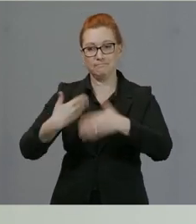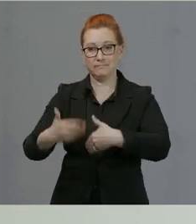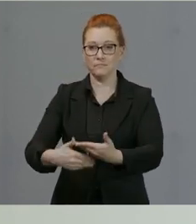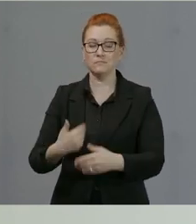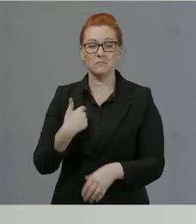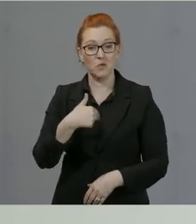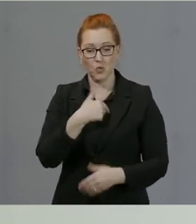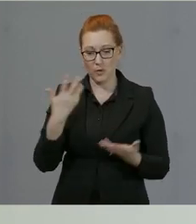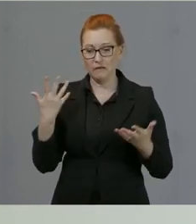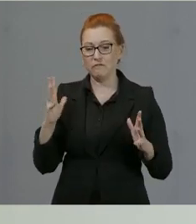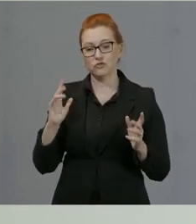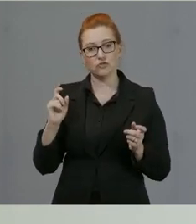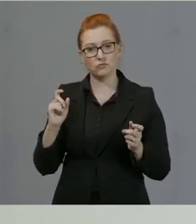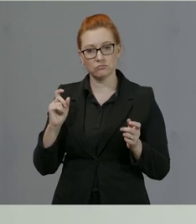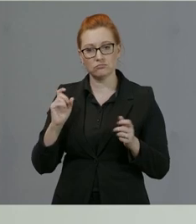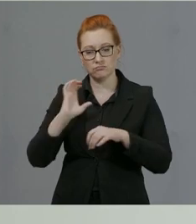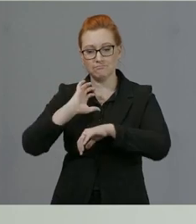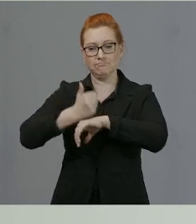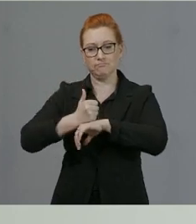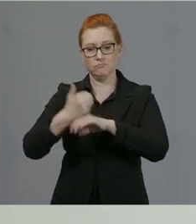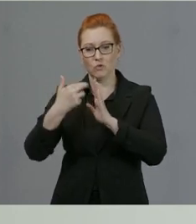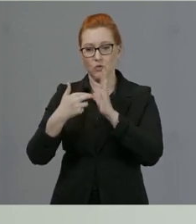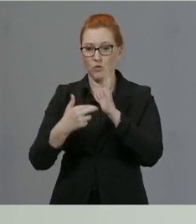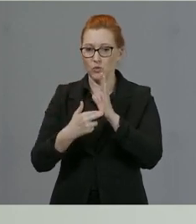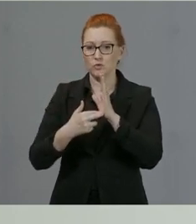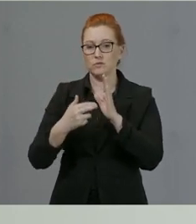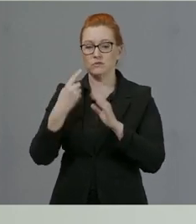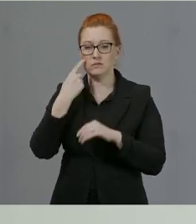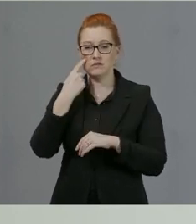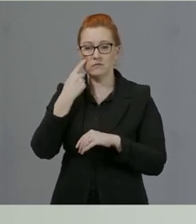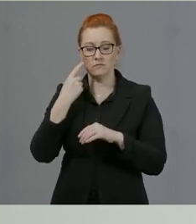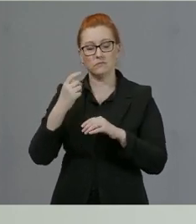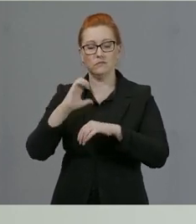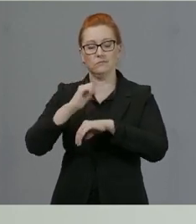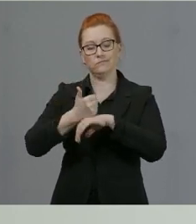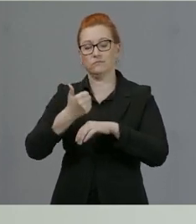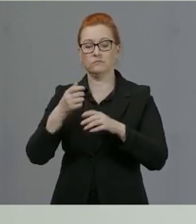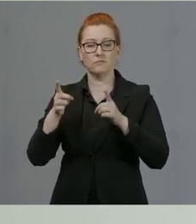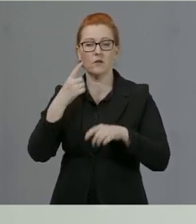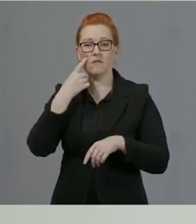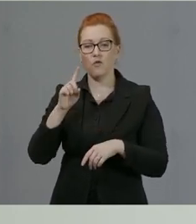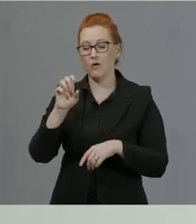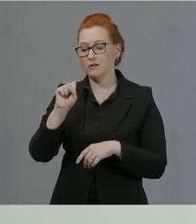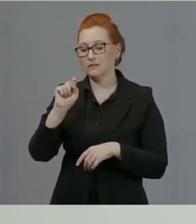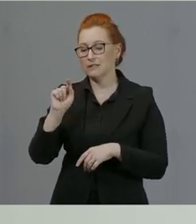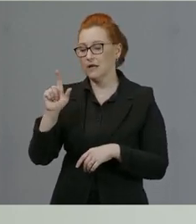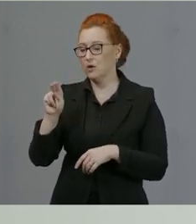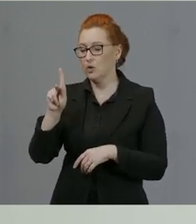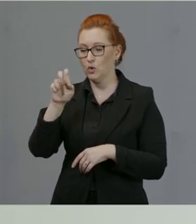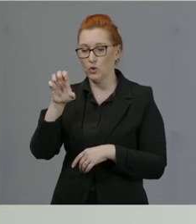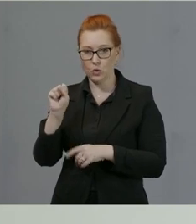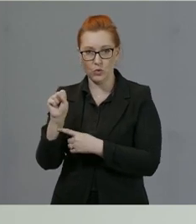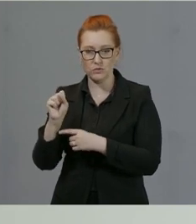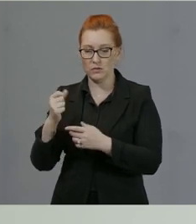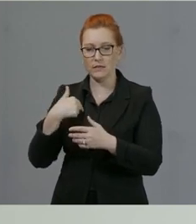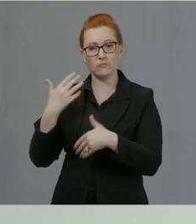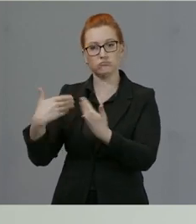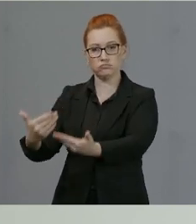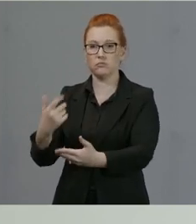us that surge capacity that we hope we never need out at St. Luke's. And that's coming along quite well with the Army Corps of Engineers. We